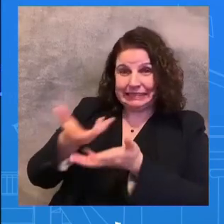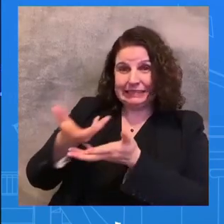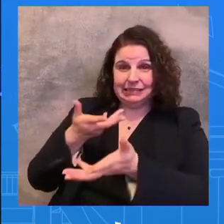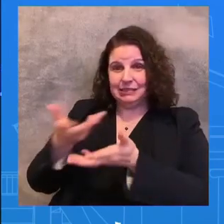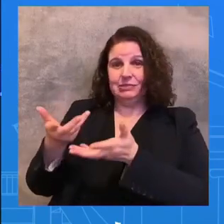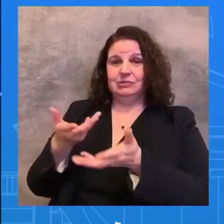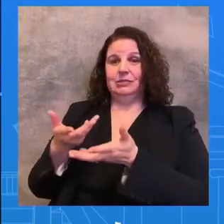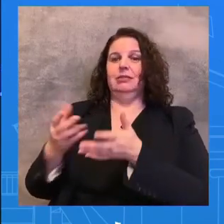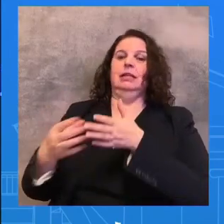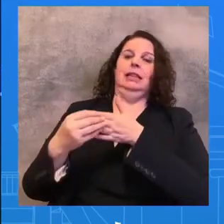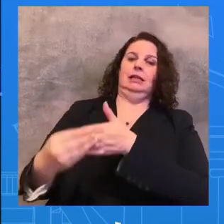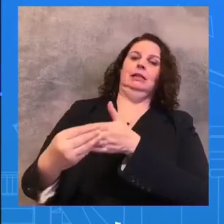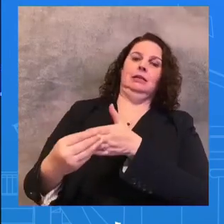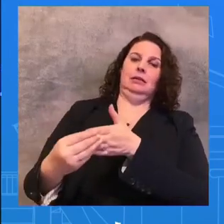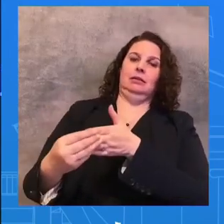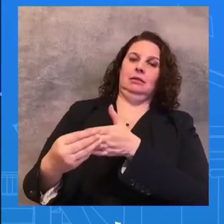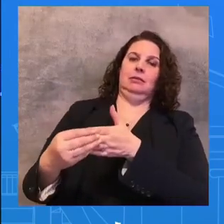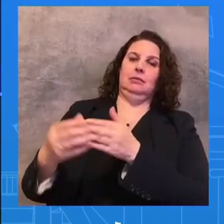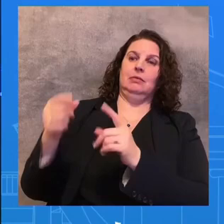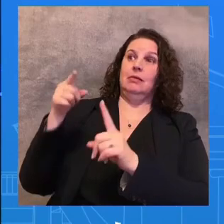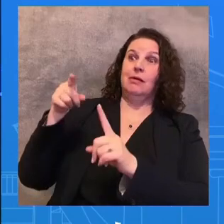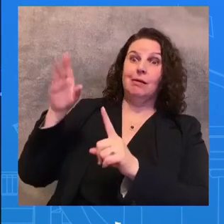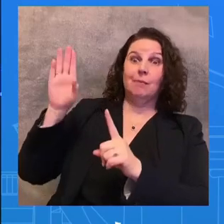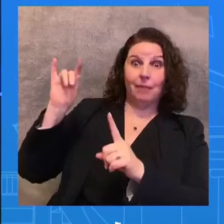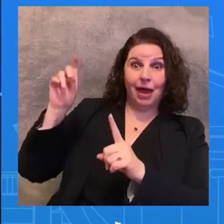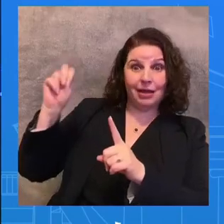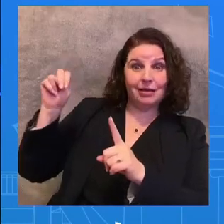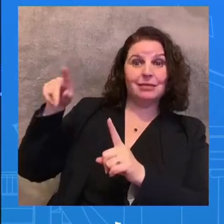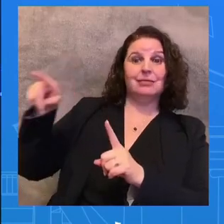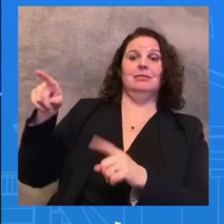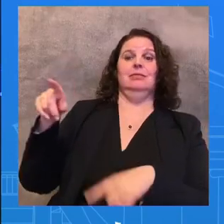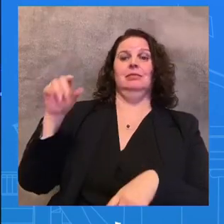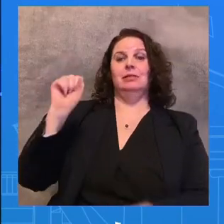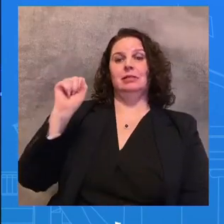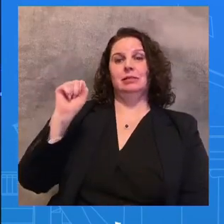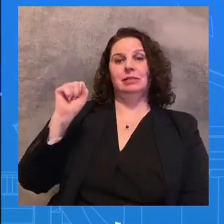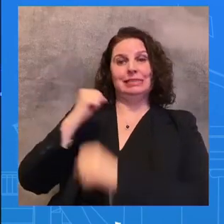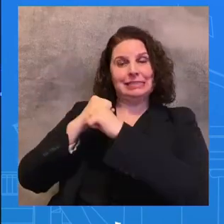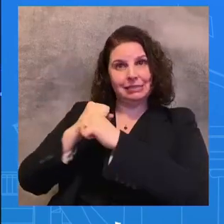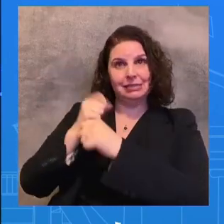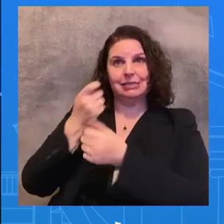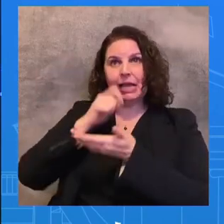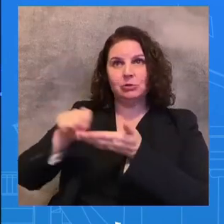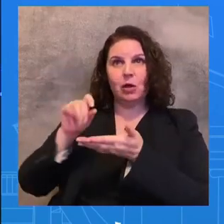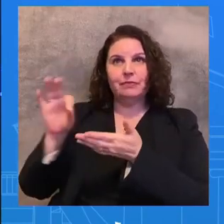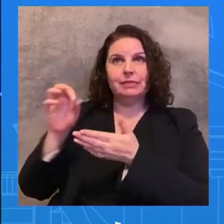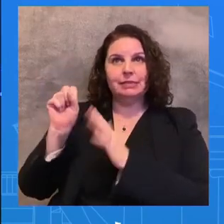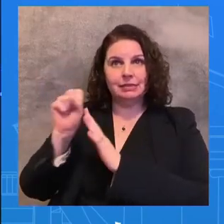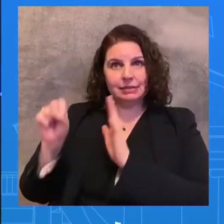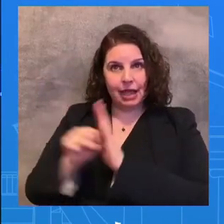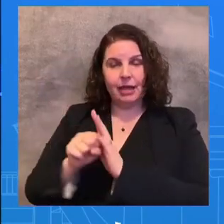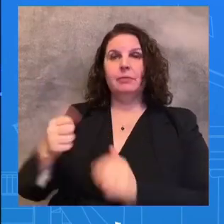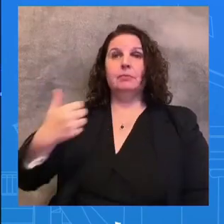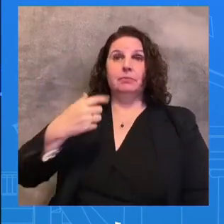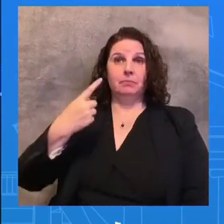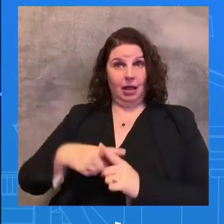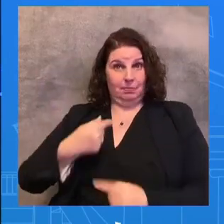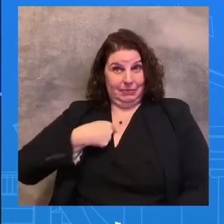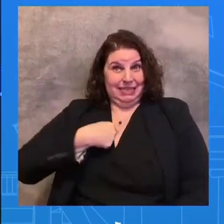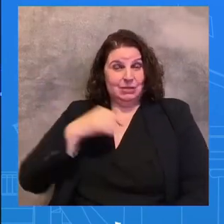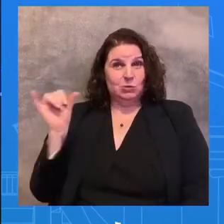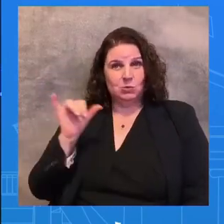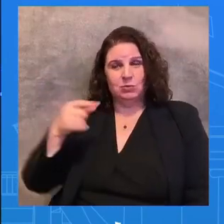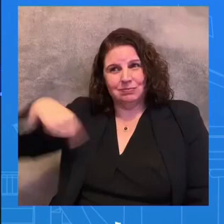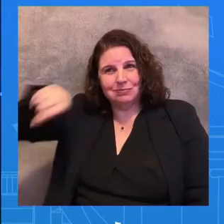myself, others, is try to put the pieces in place for a vision of an integrated region, of a secure Israel, of a two-state